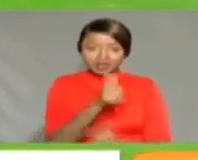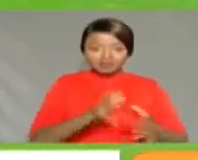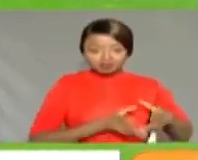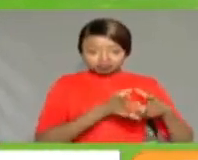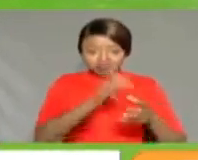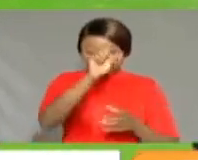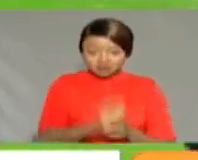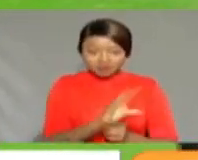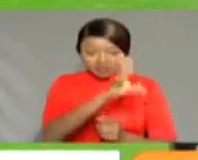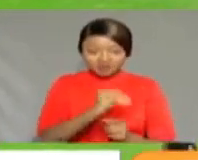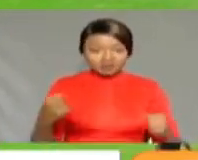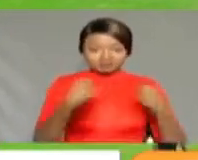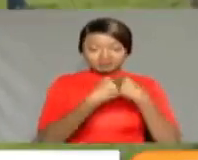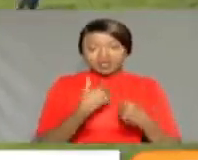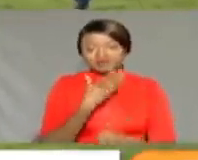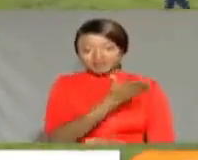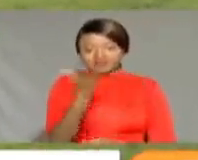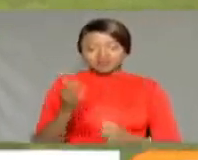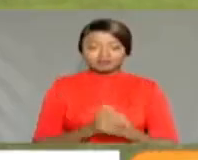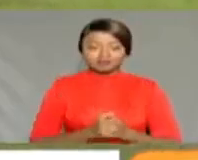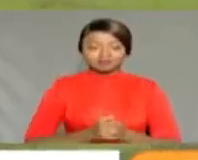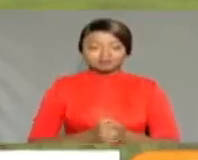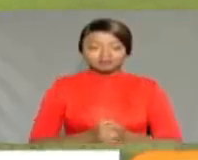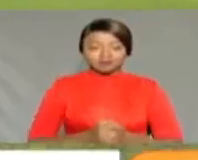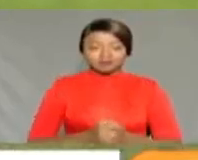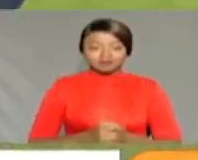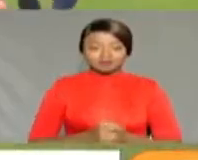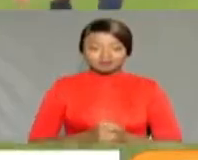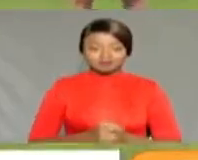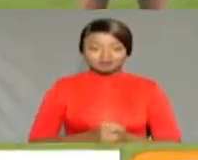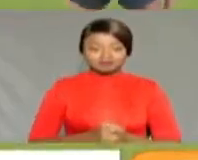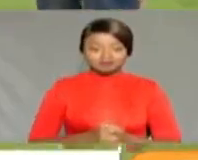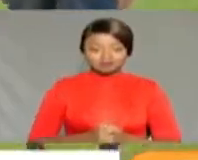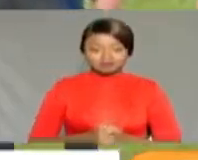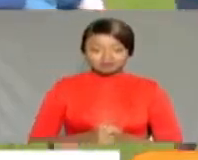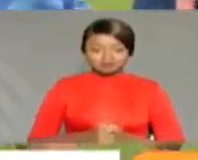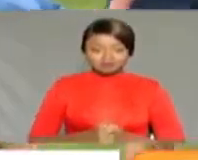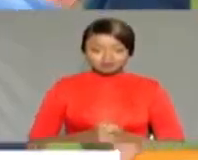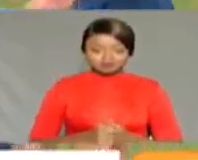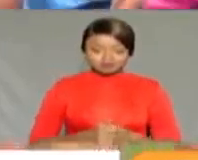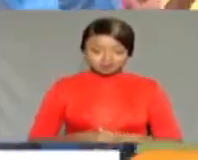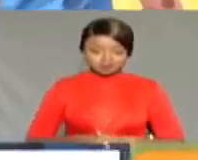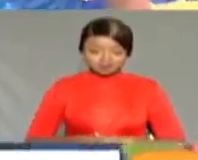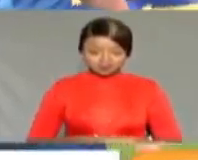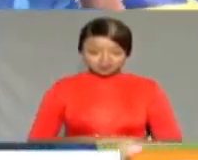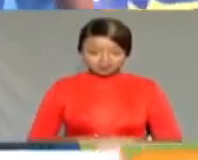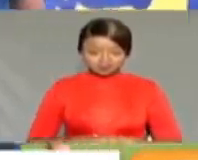Olympic qualifiers. And the hope is all the focus can now shift to their performance on the pitch. Mukami Wambora for Citizen TV.